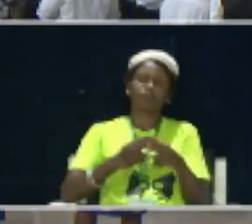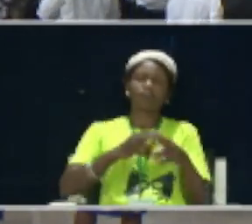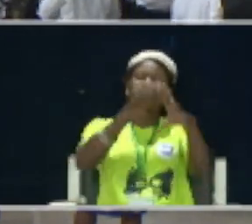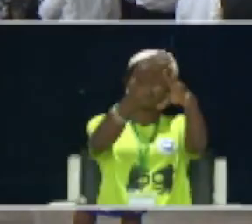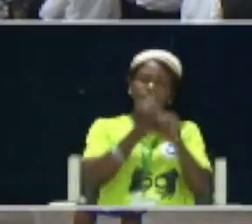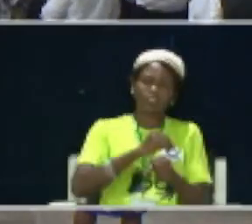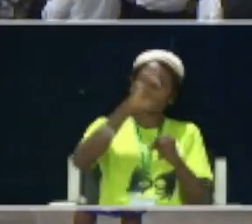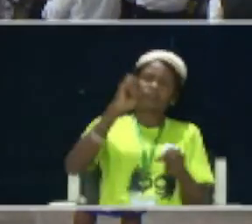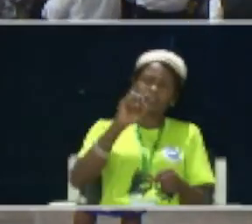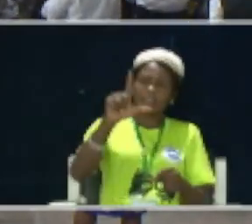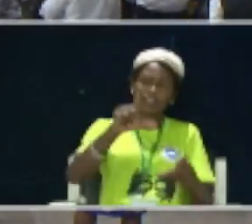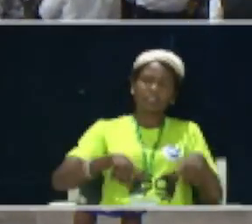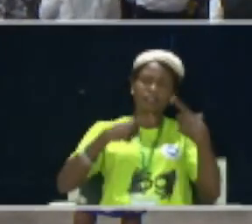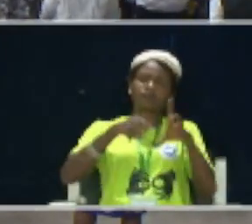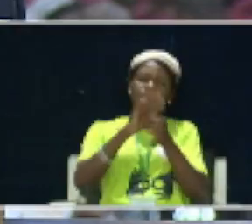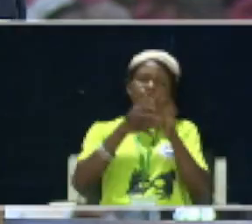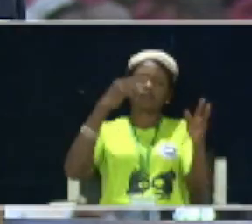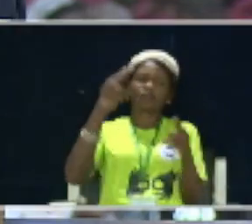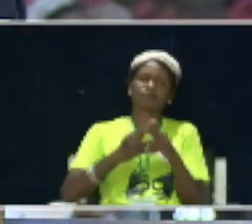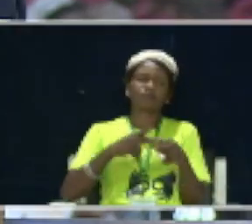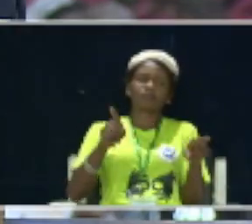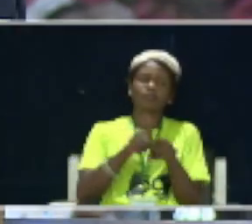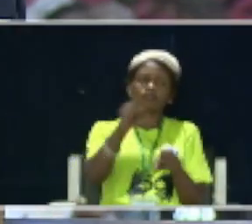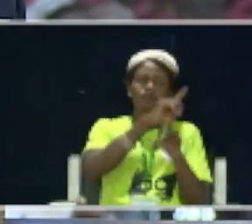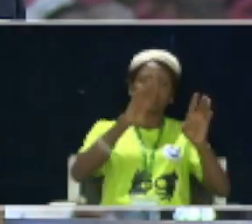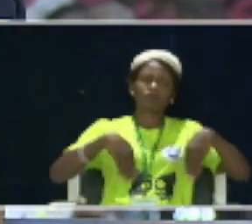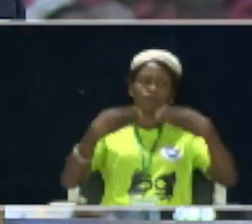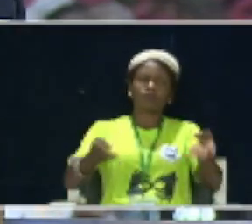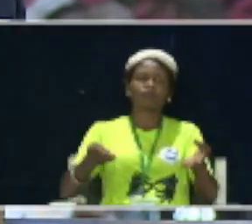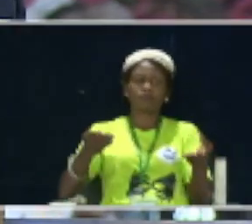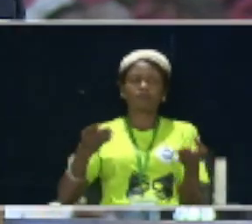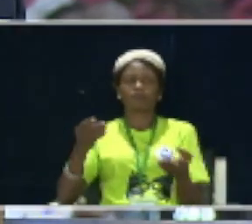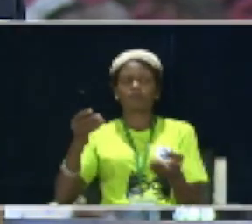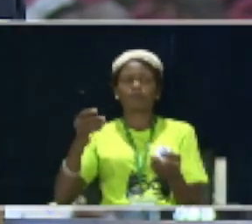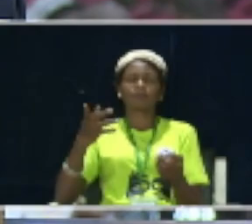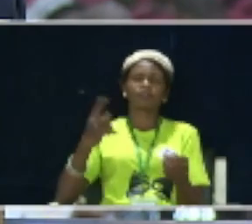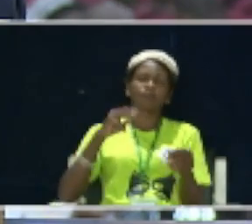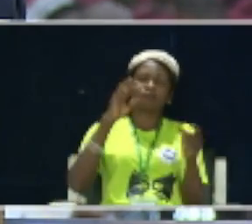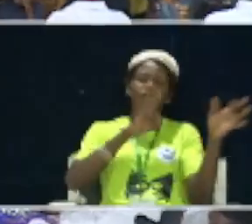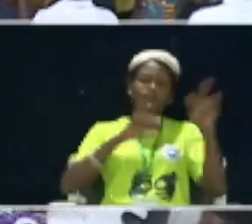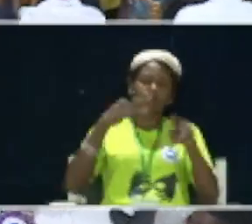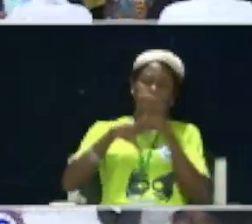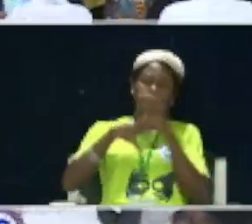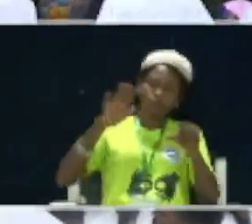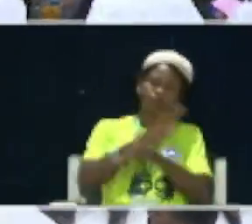Receive eternal life. As you have confessed, the mercy of God overwhelms